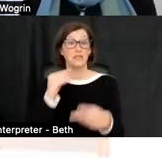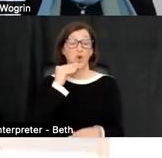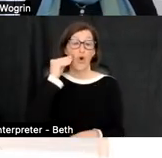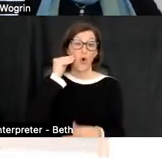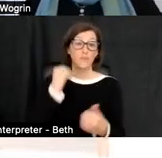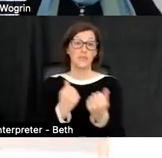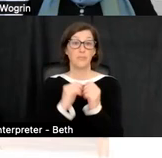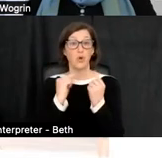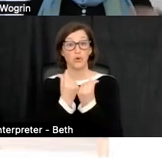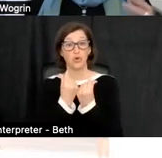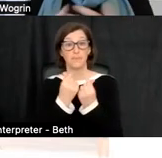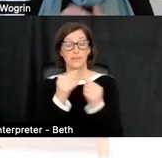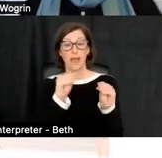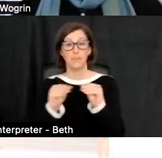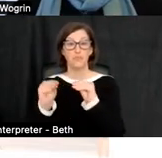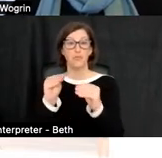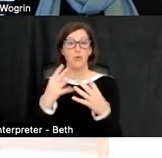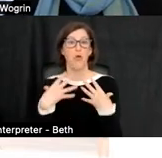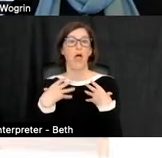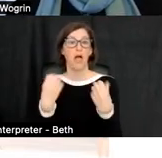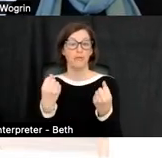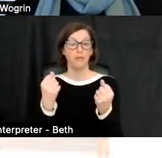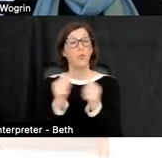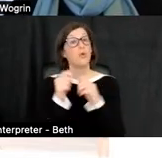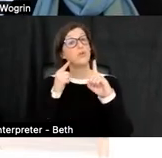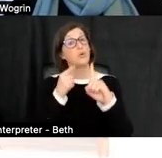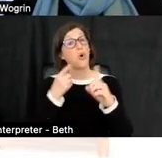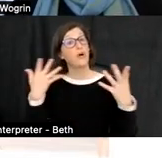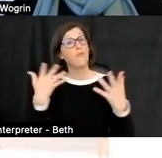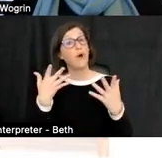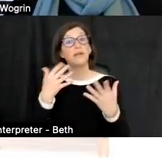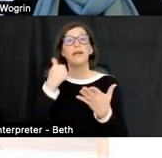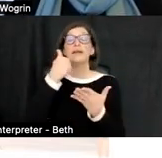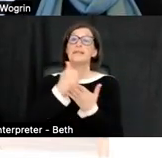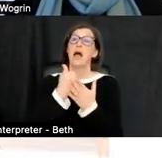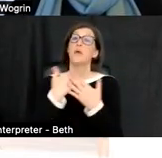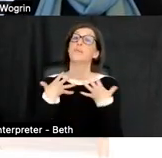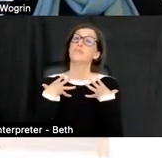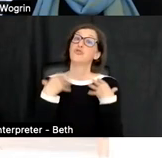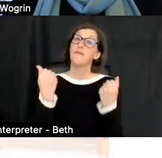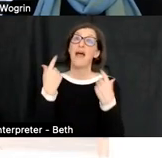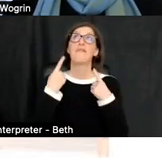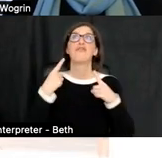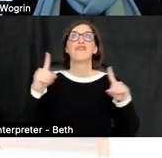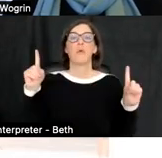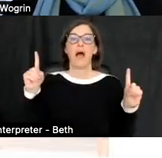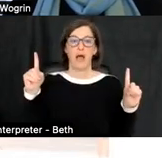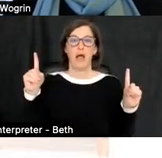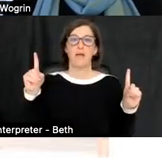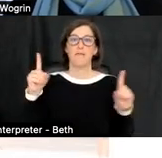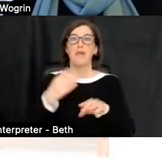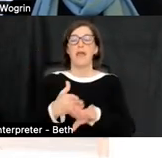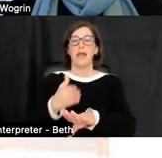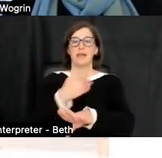group, and mobile health, really with the goal, again, to help them really survive and thrive and to improve